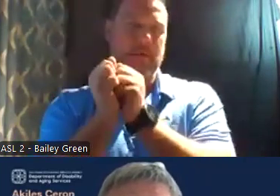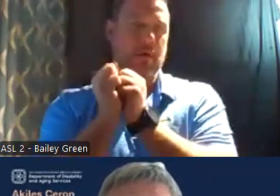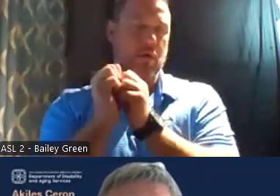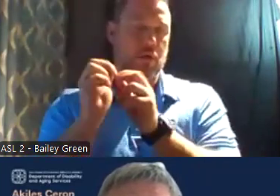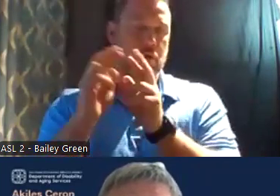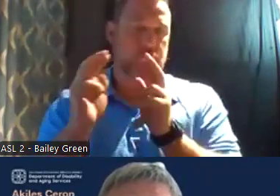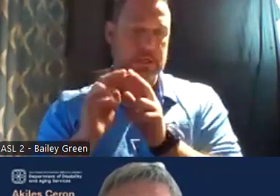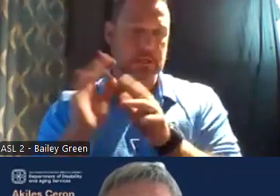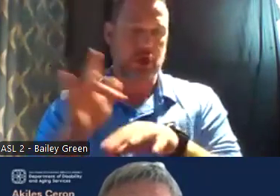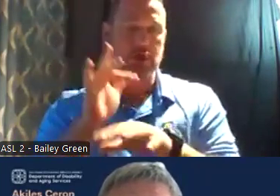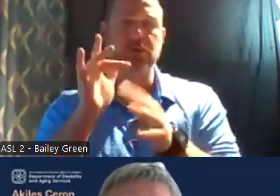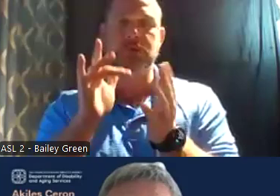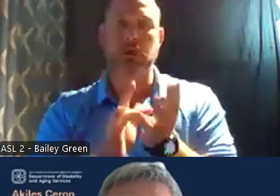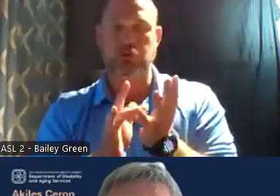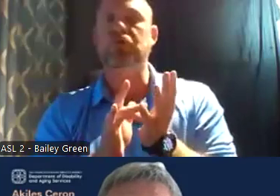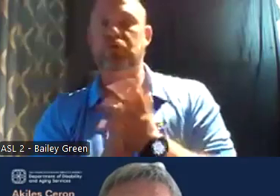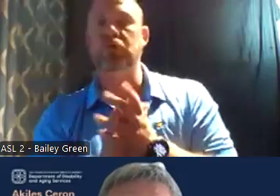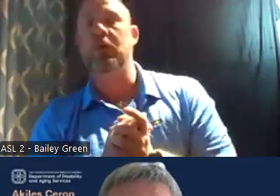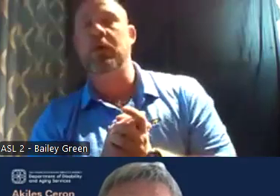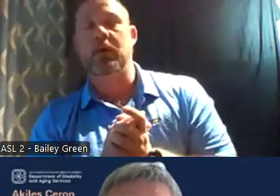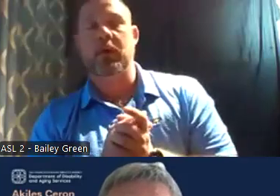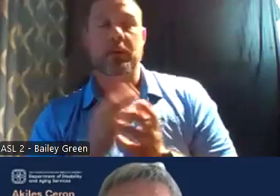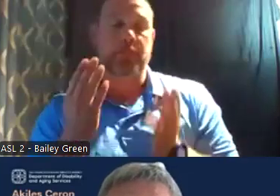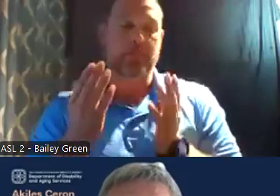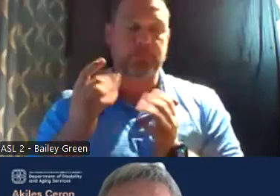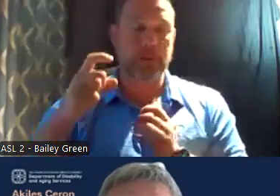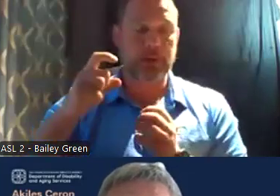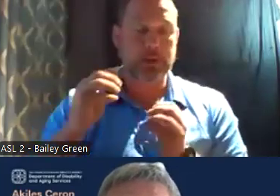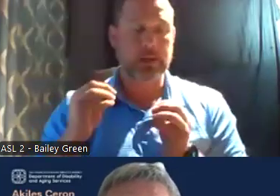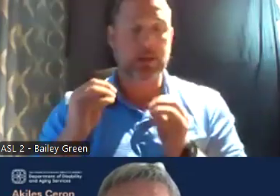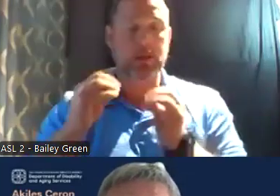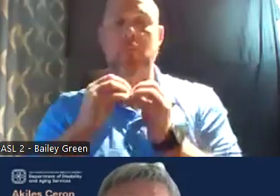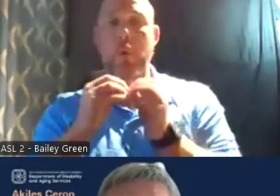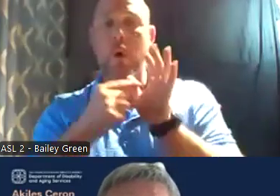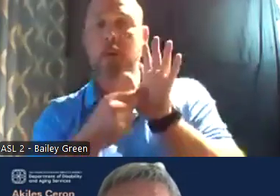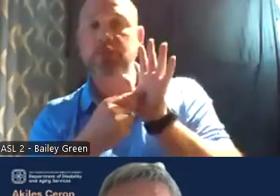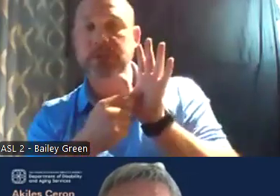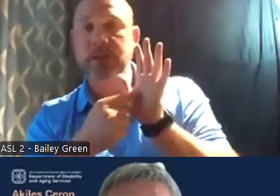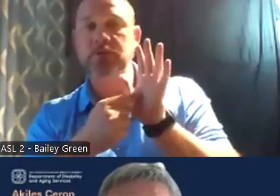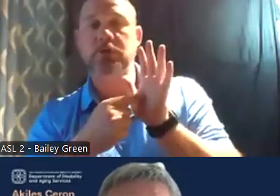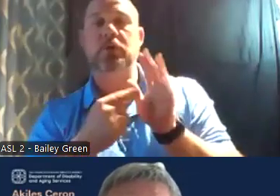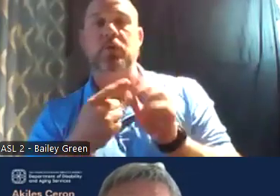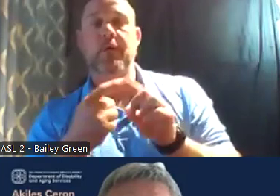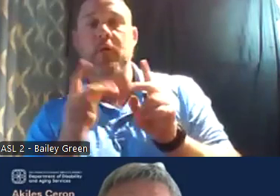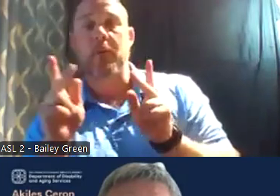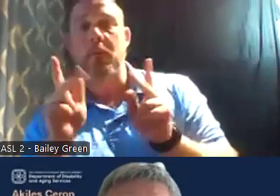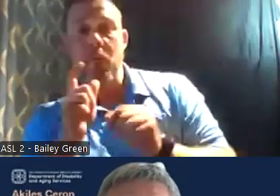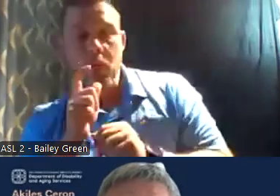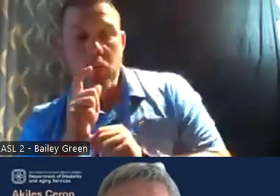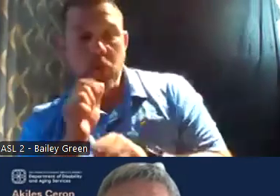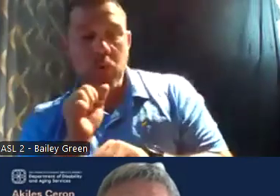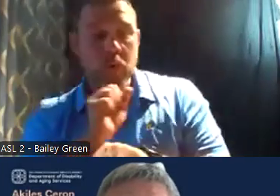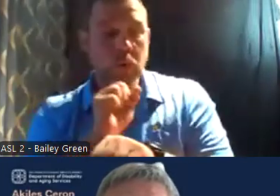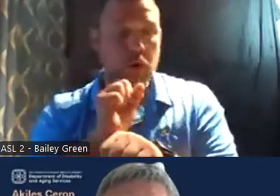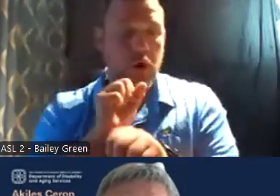that's or maybe we need more representation, like from people who are working at